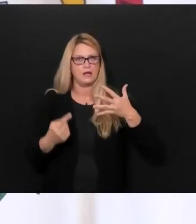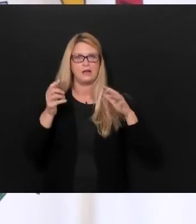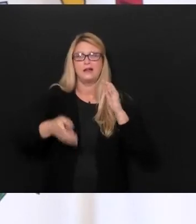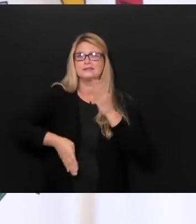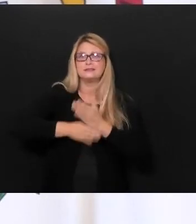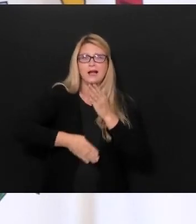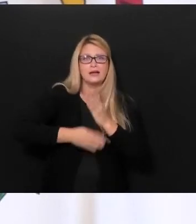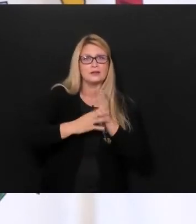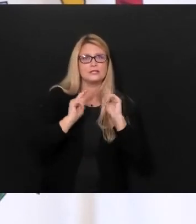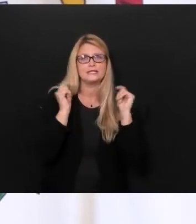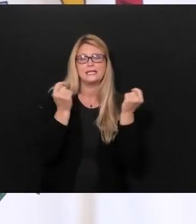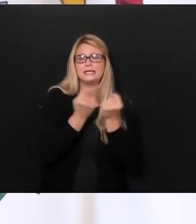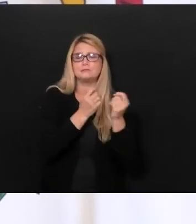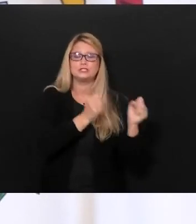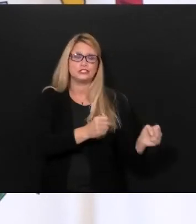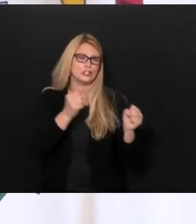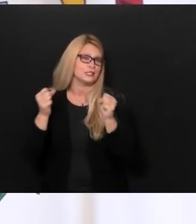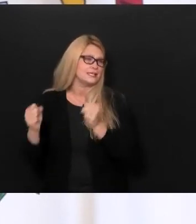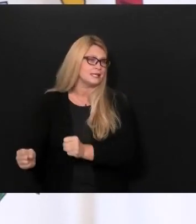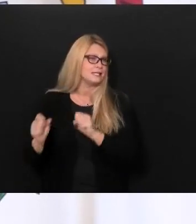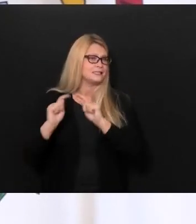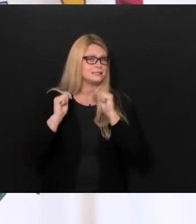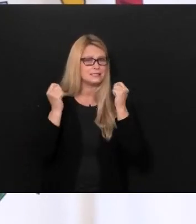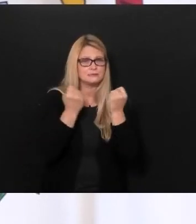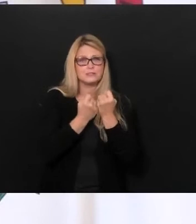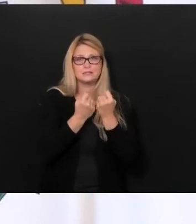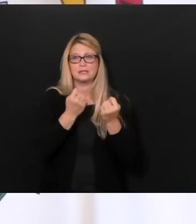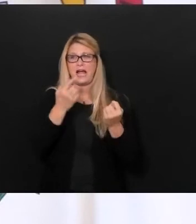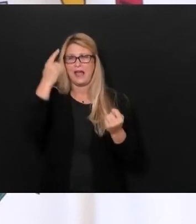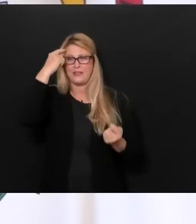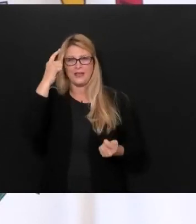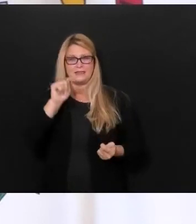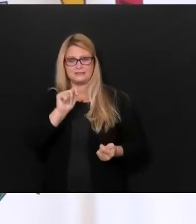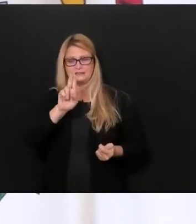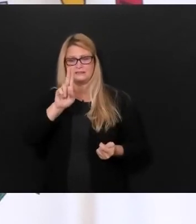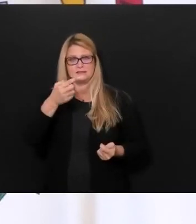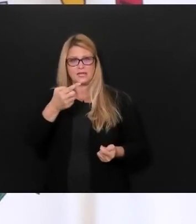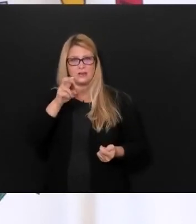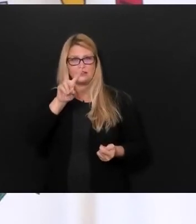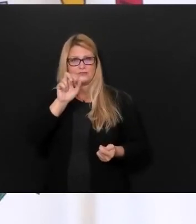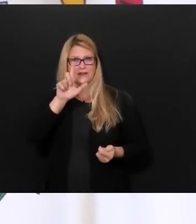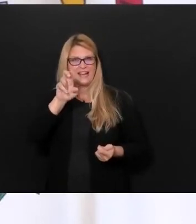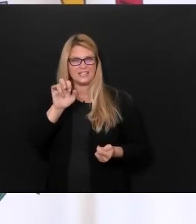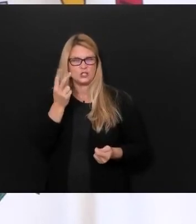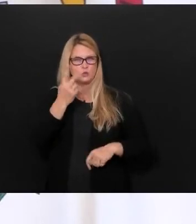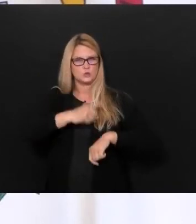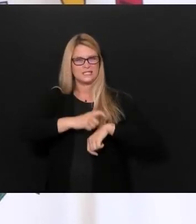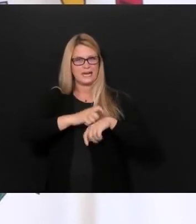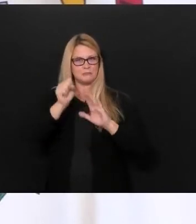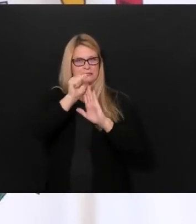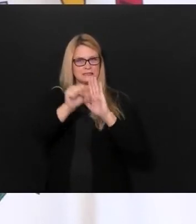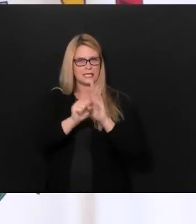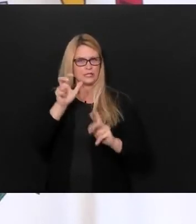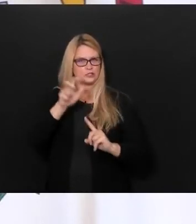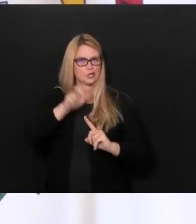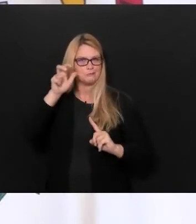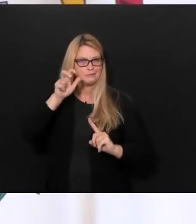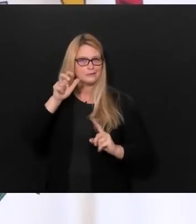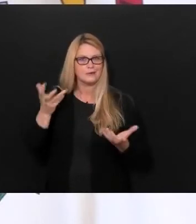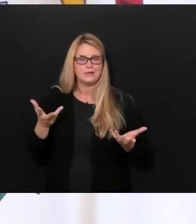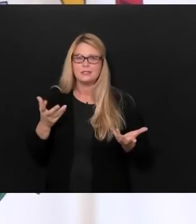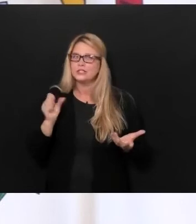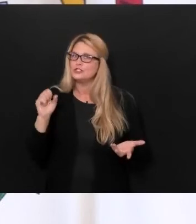soccer teams, or it was a cheerleading team that was, I think at Tug Valley, was a 2-time state champion. To